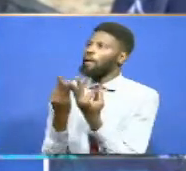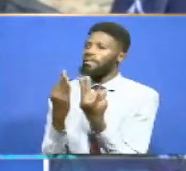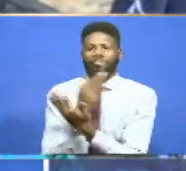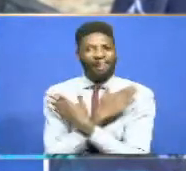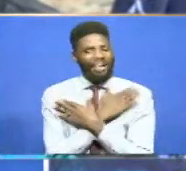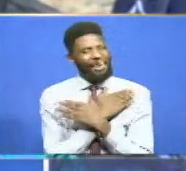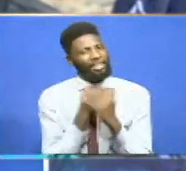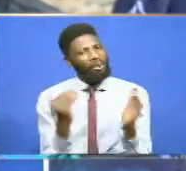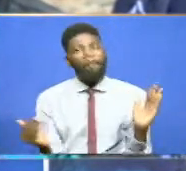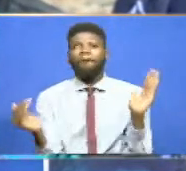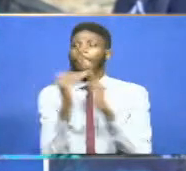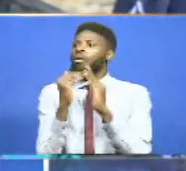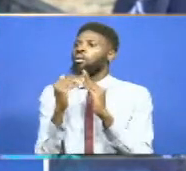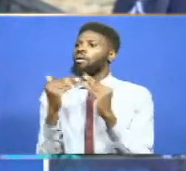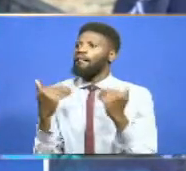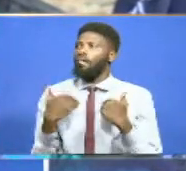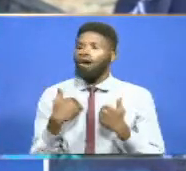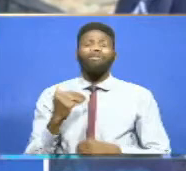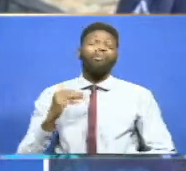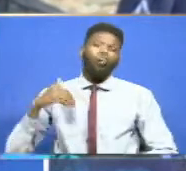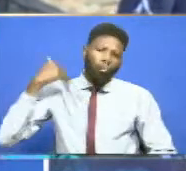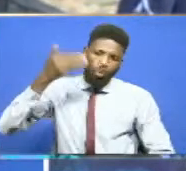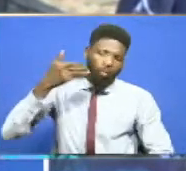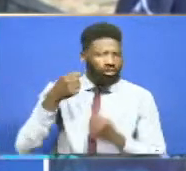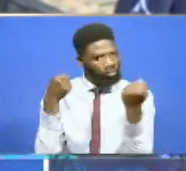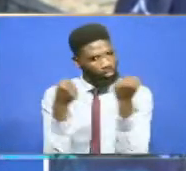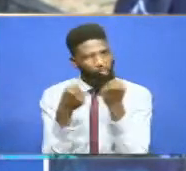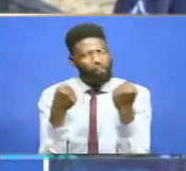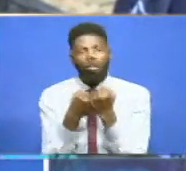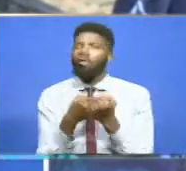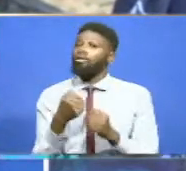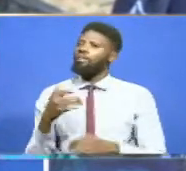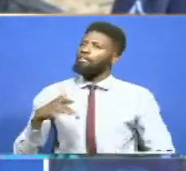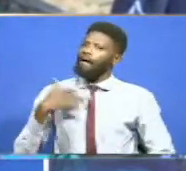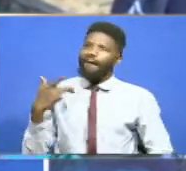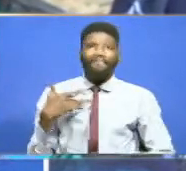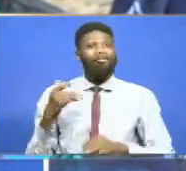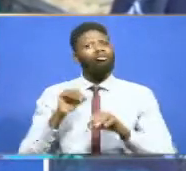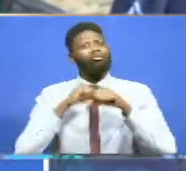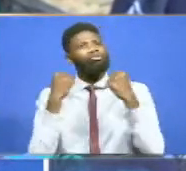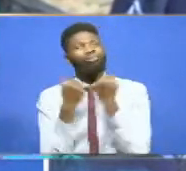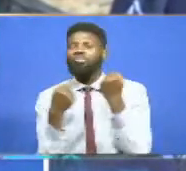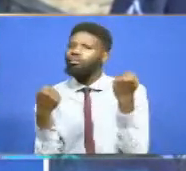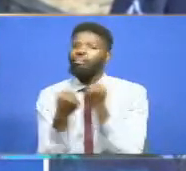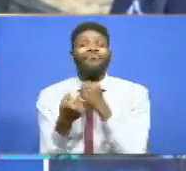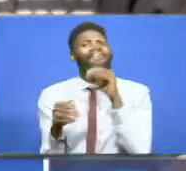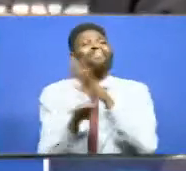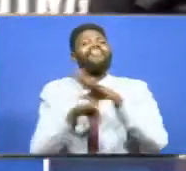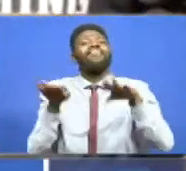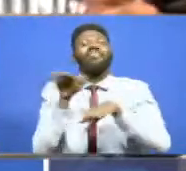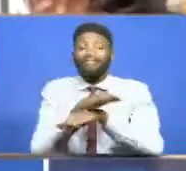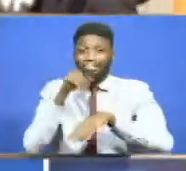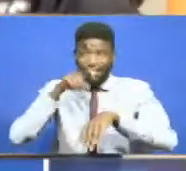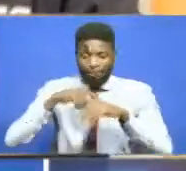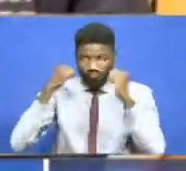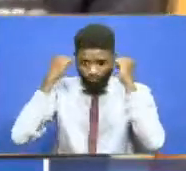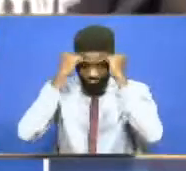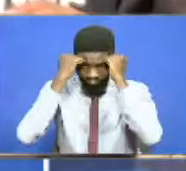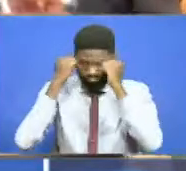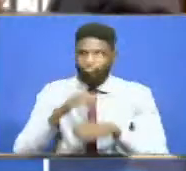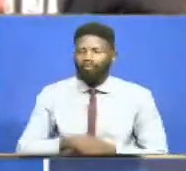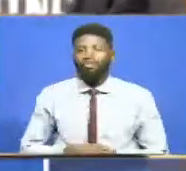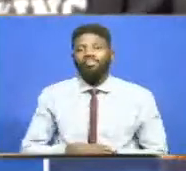friends. We'll always be there for her, for emotional support, for social support, all through her studies. Iliana